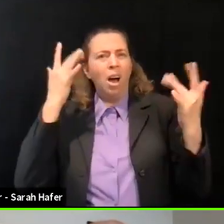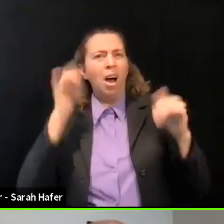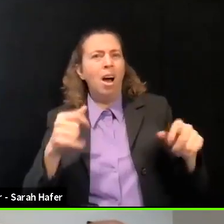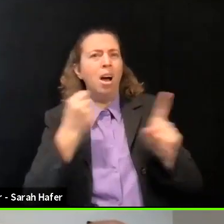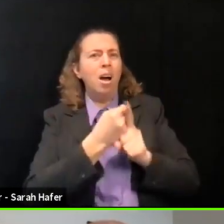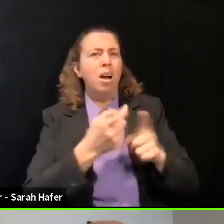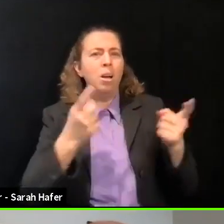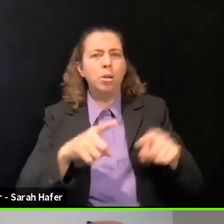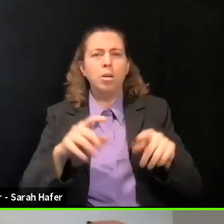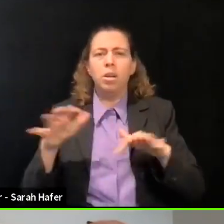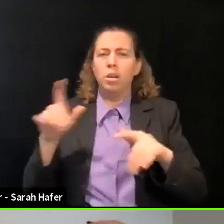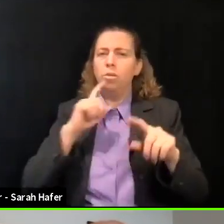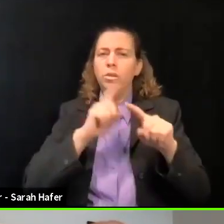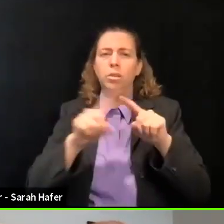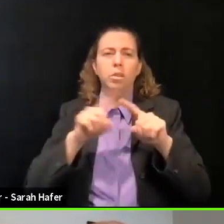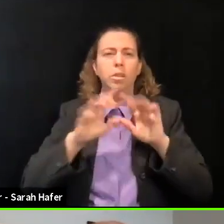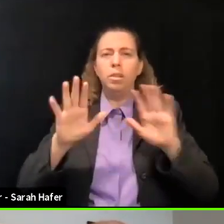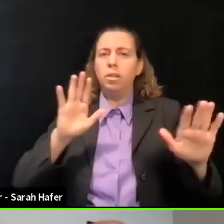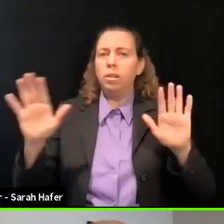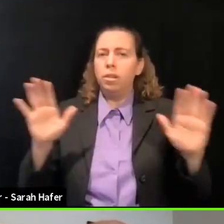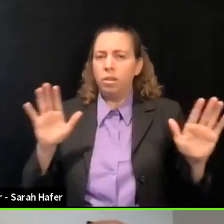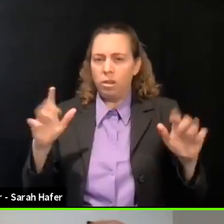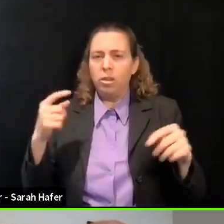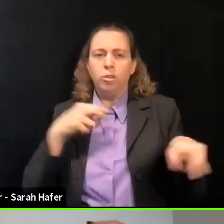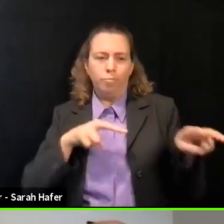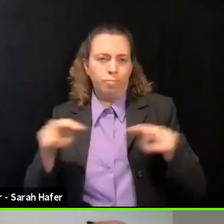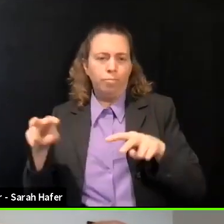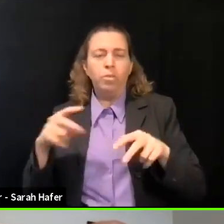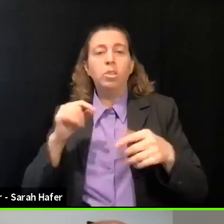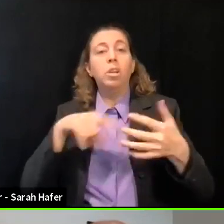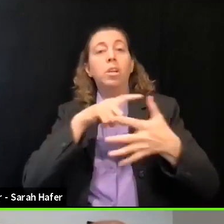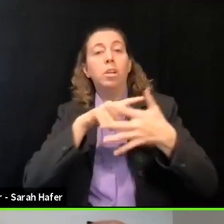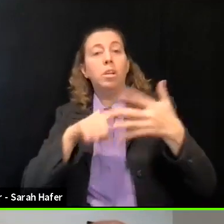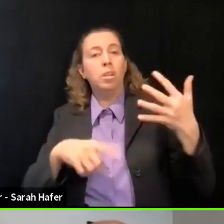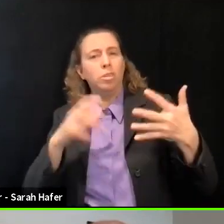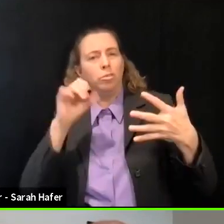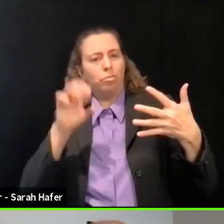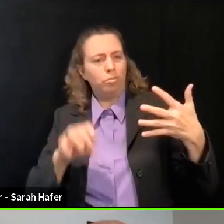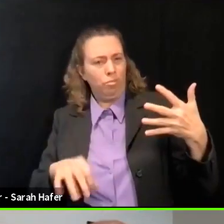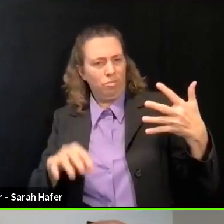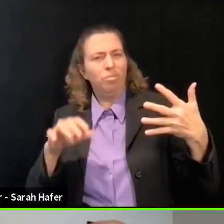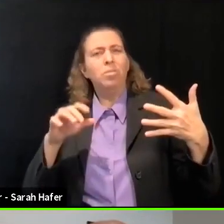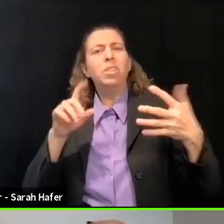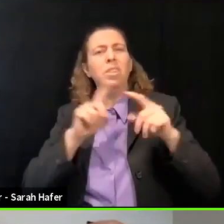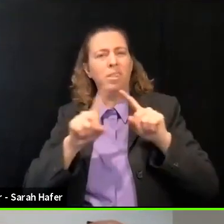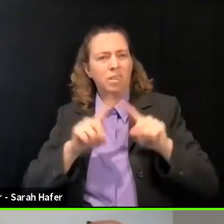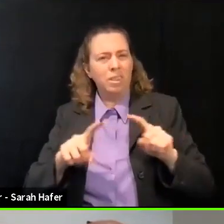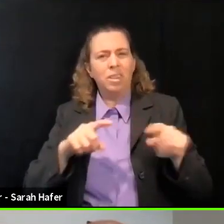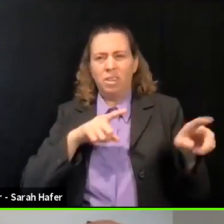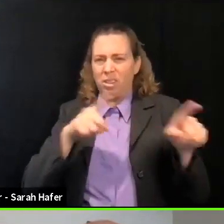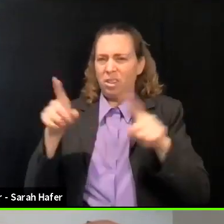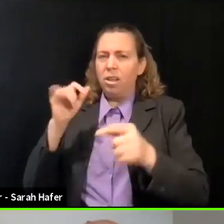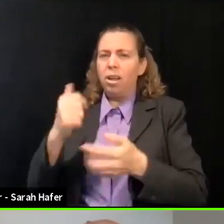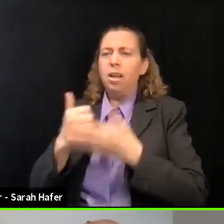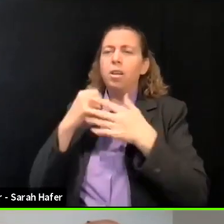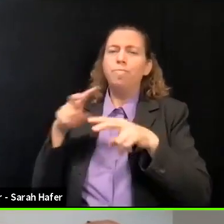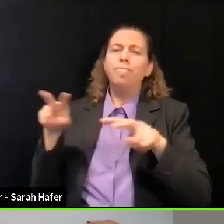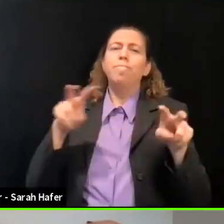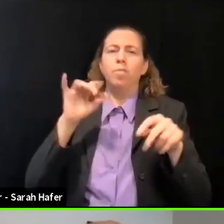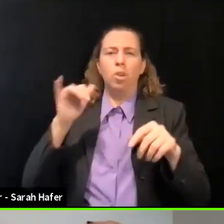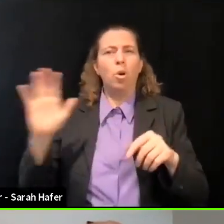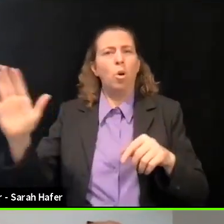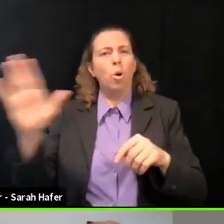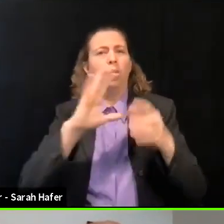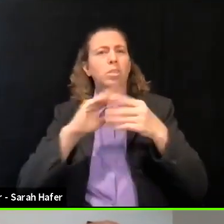part of the impairment, part of the distress that people report to us when we study hundreds and over 800